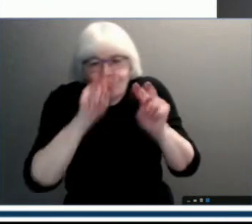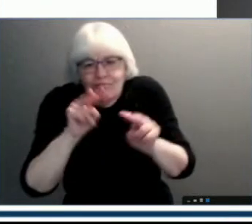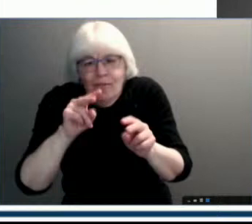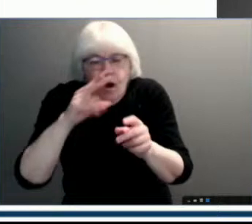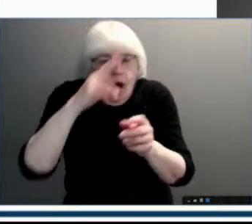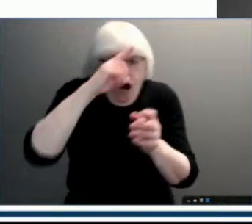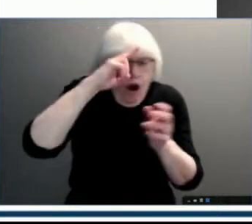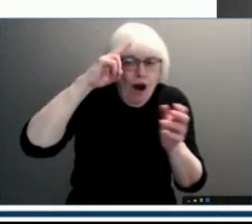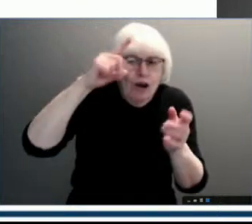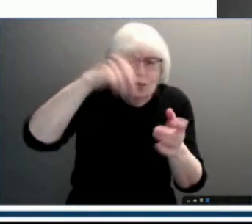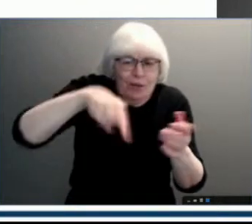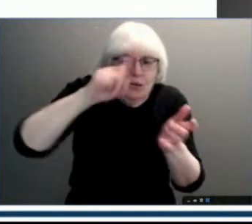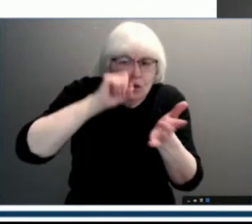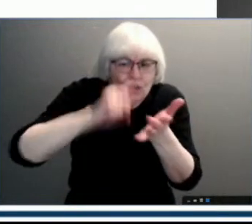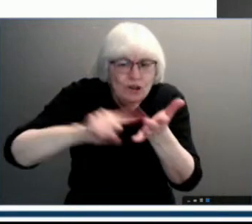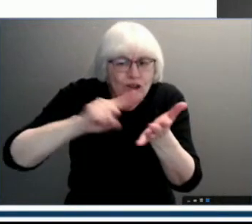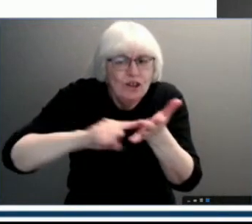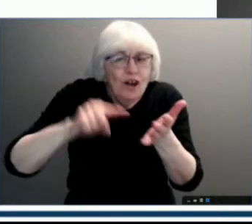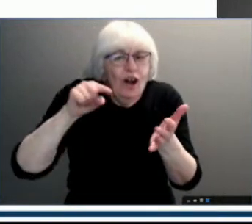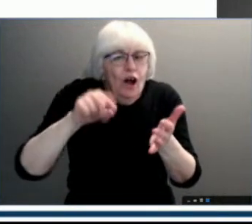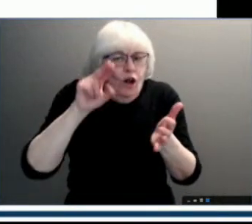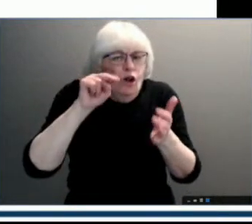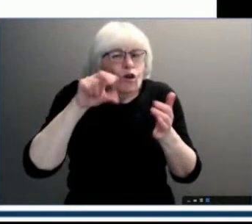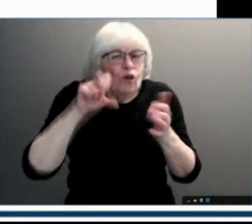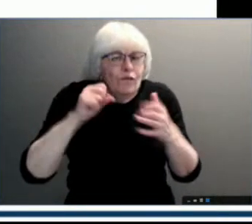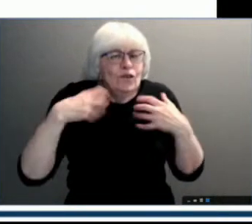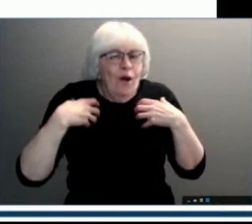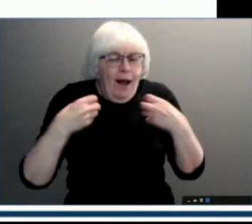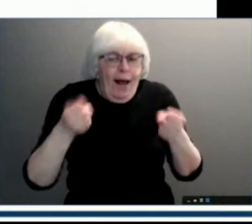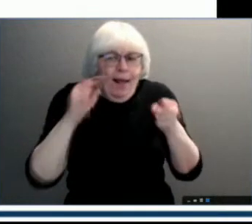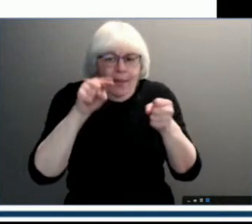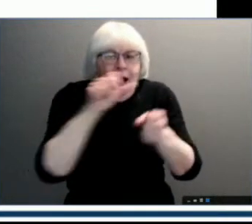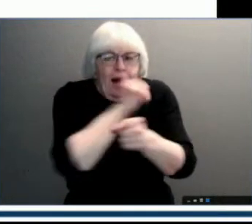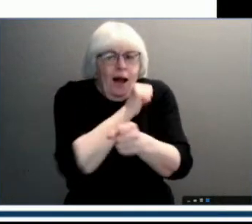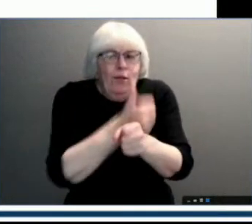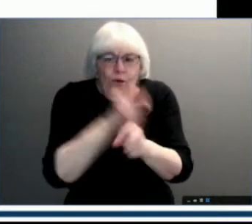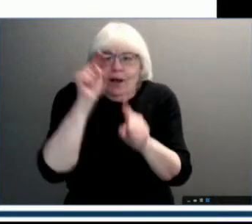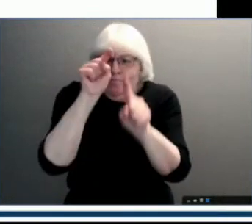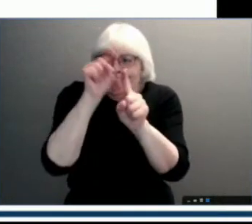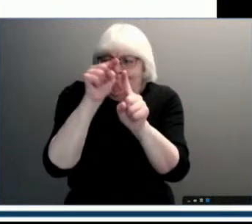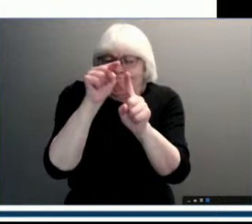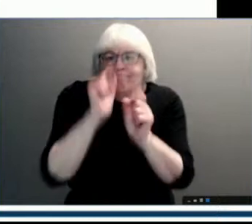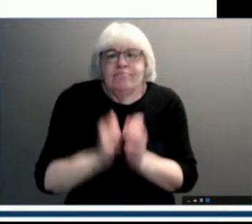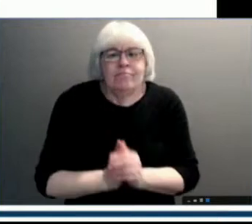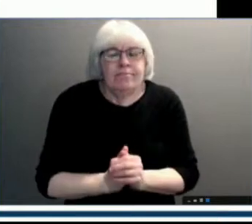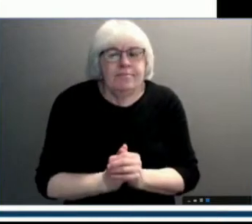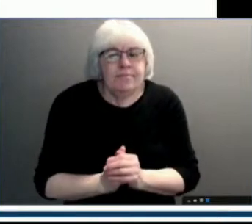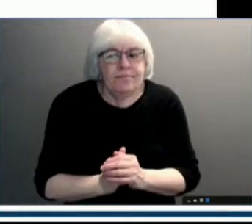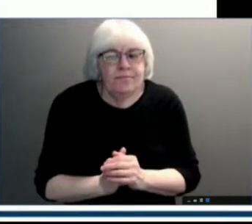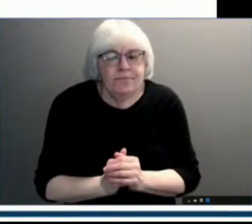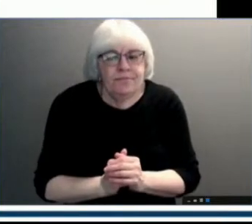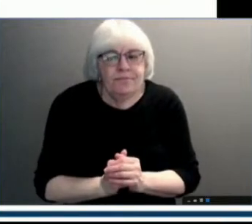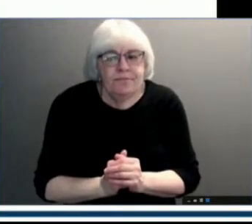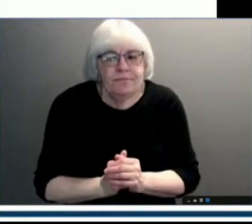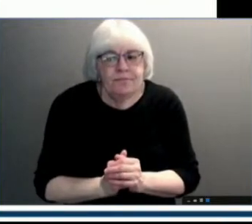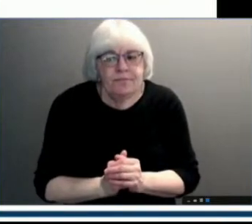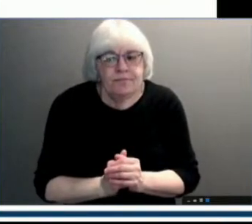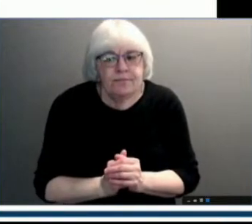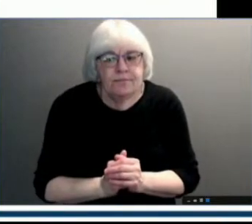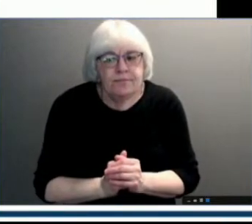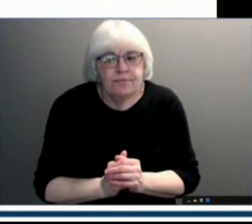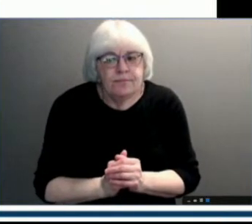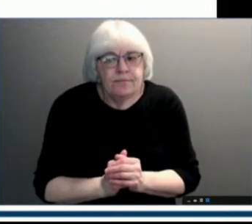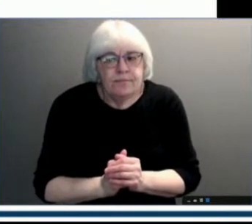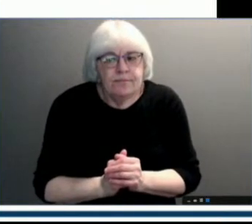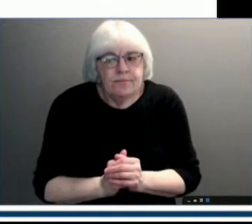the Nova Scotia Health Authority. Stuart, do you have a follow-up question? Yeah, I'm going to swing a little bit to transit.